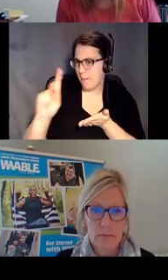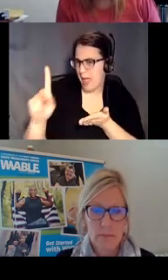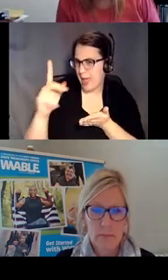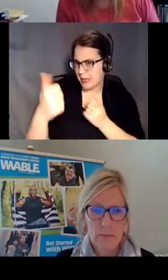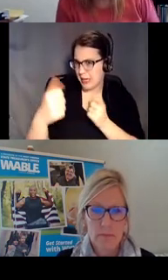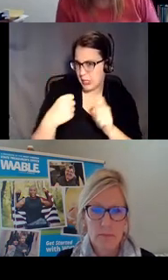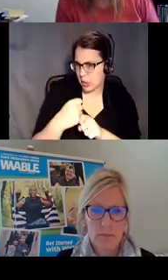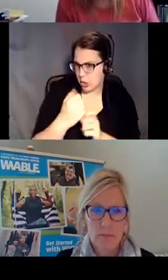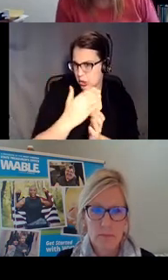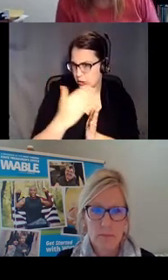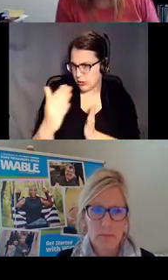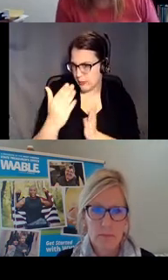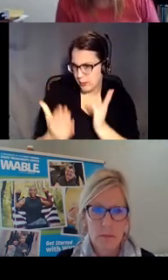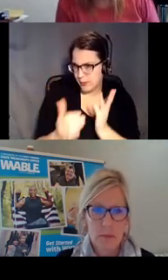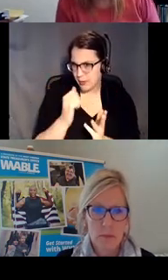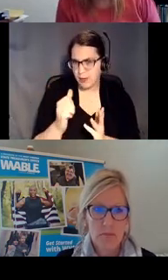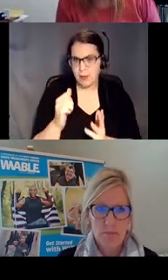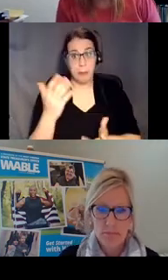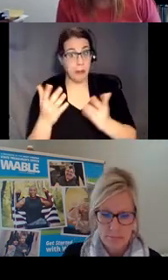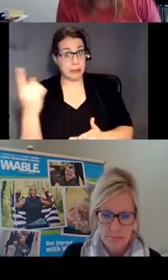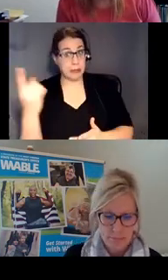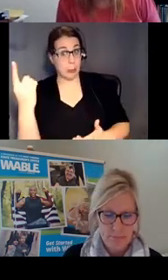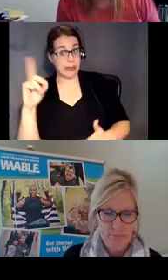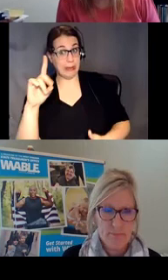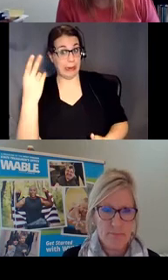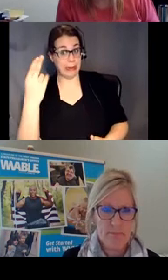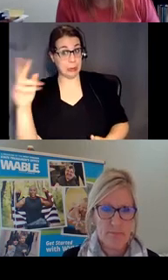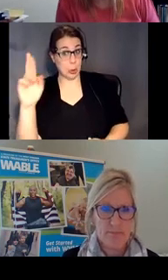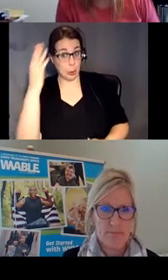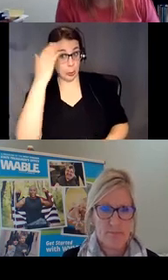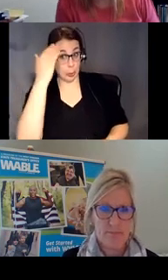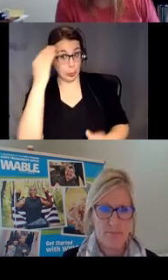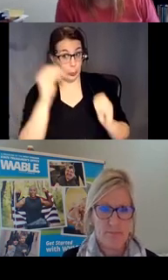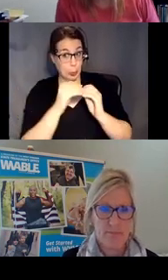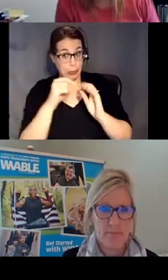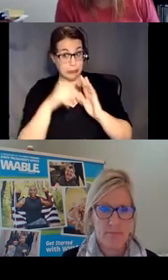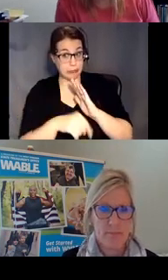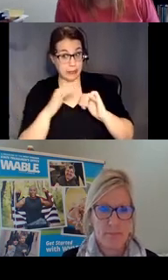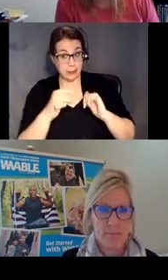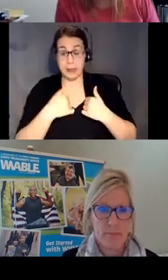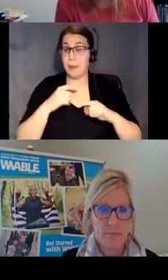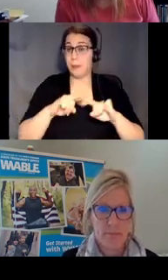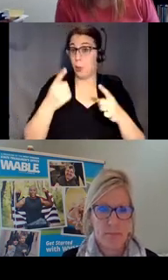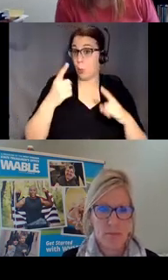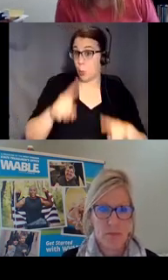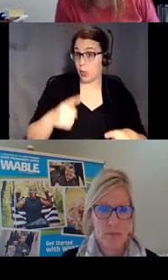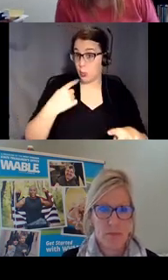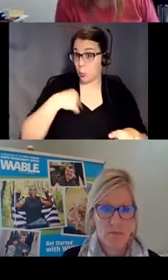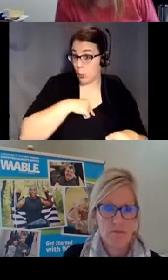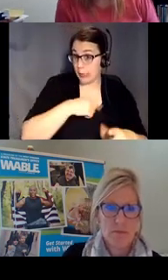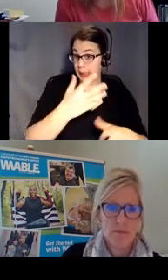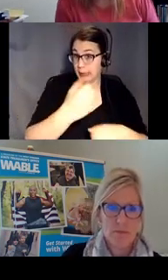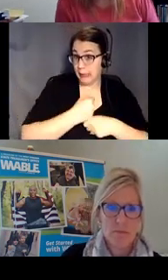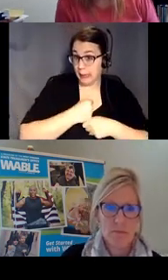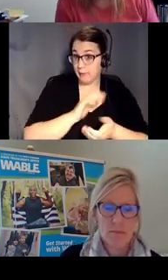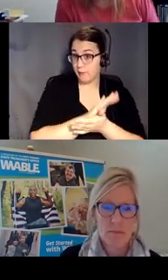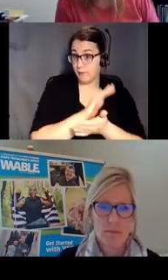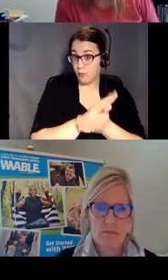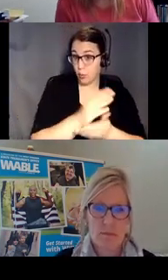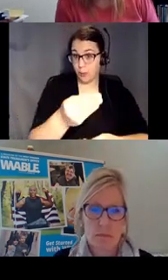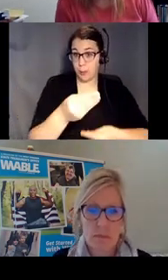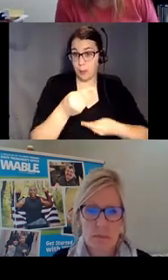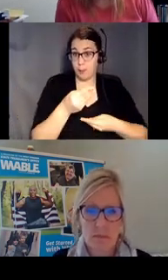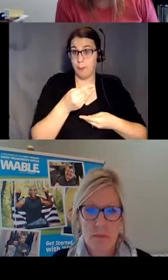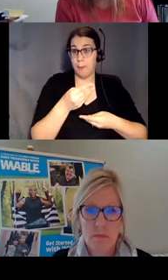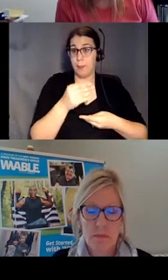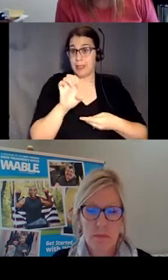somebody that works with the HHR that's on here that may be able to answer that better. But when we receive the forms for estates where